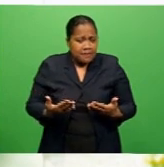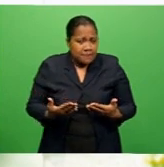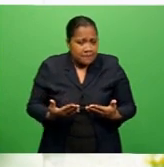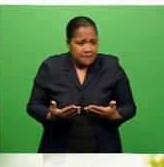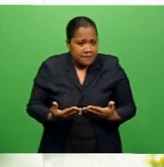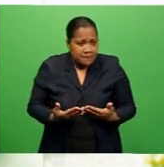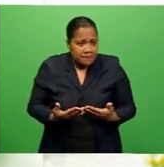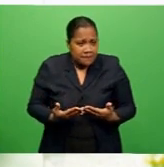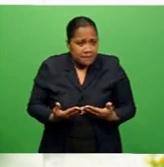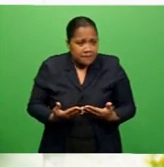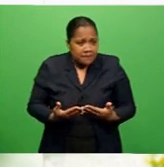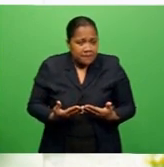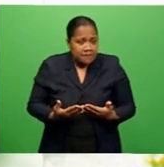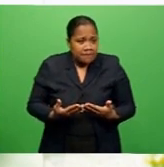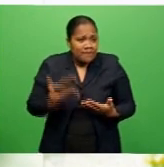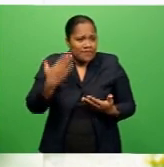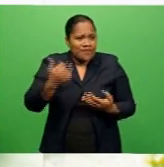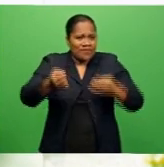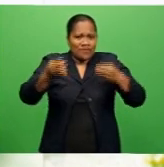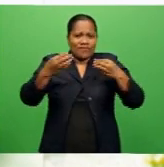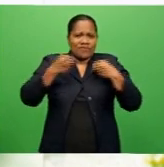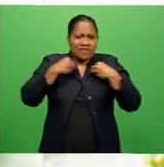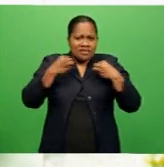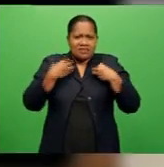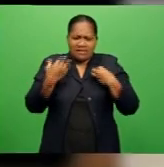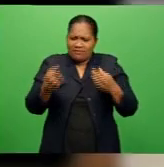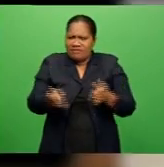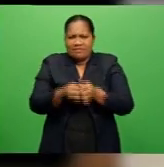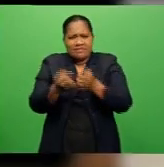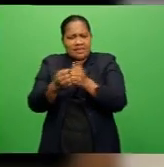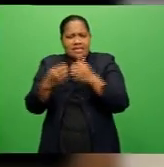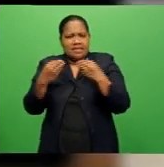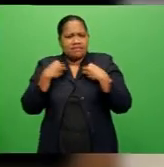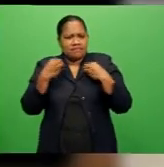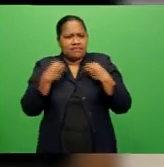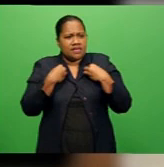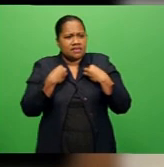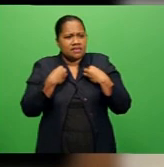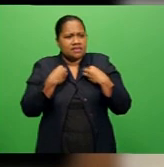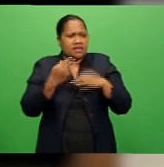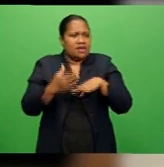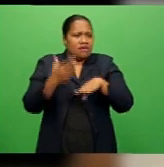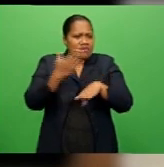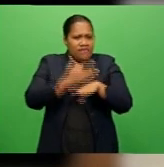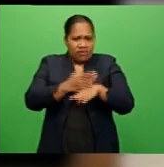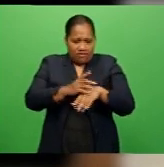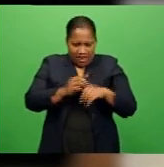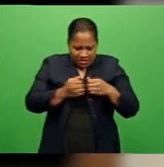I owned a taxi business and so many businesses before coming in this business, but